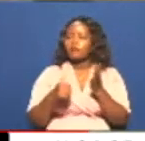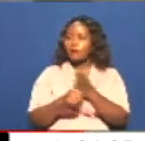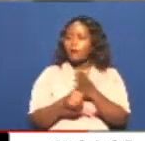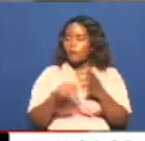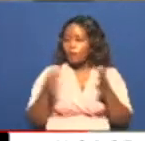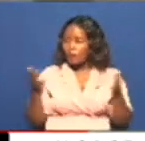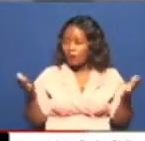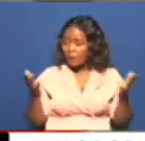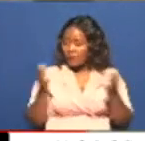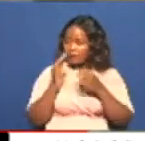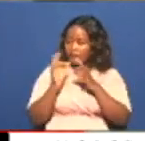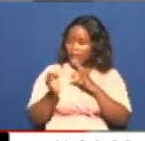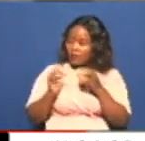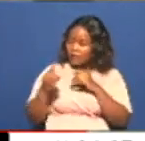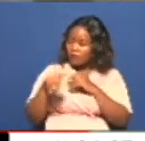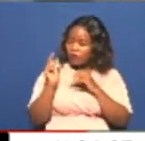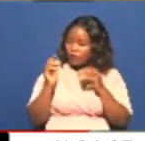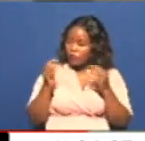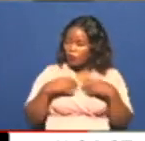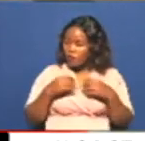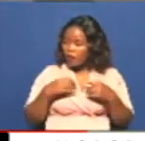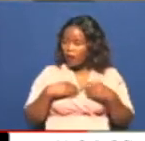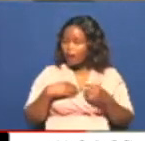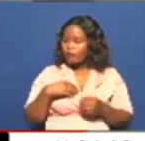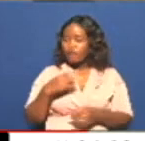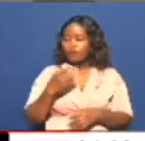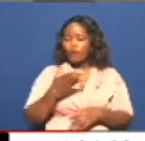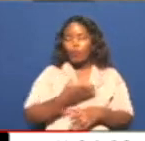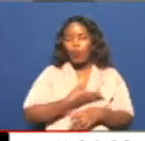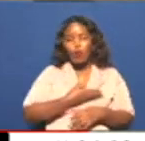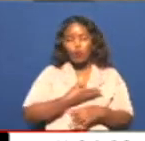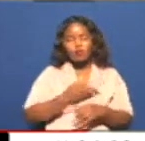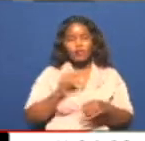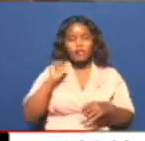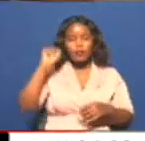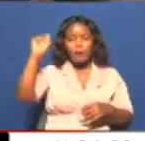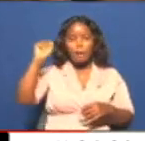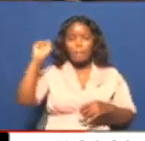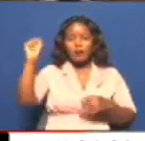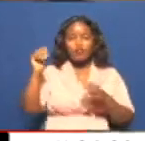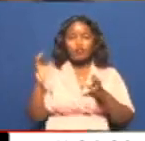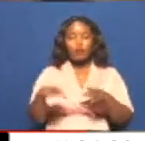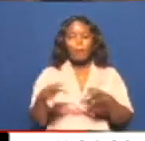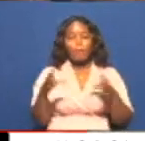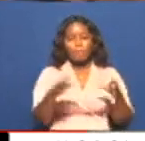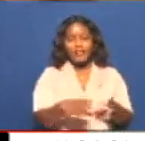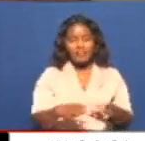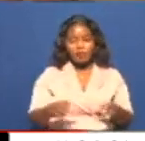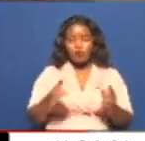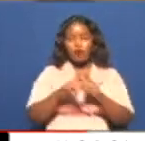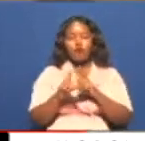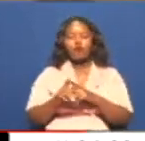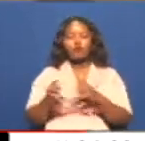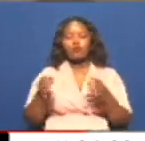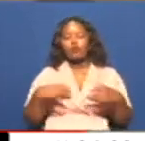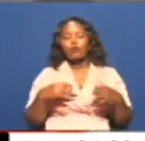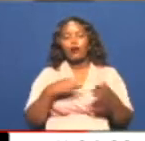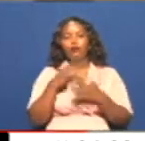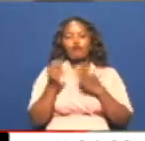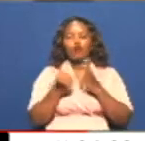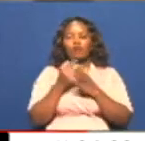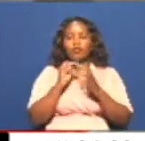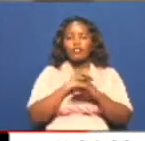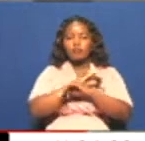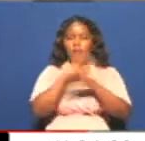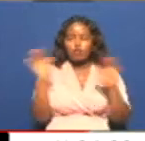you making your deliberations as a political party, mm-hmm. and then you take these deliberations or what you have agreed to